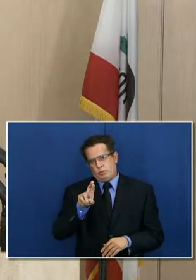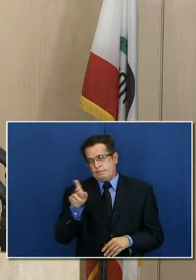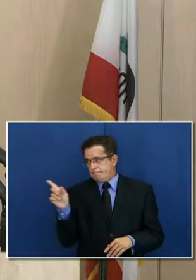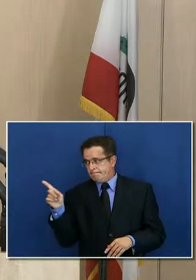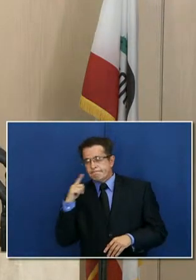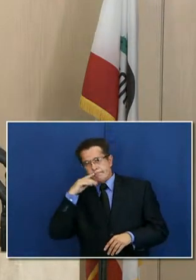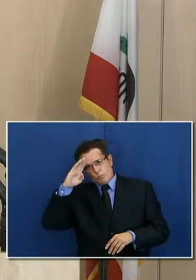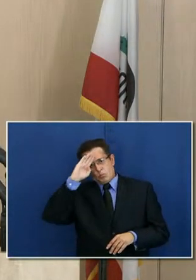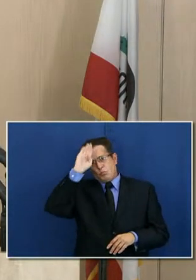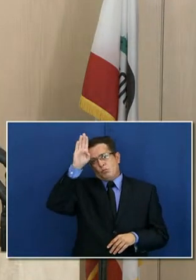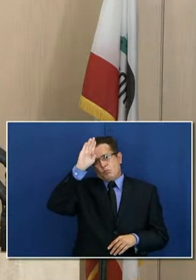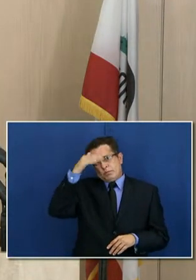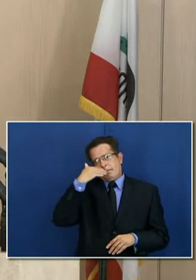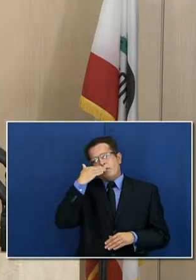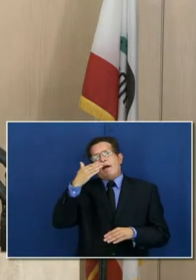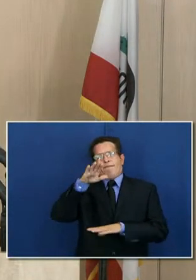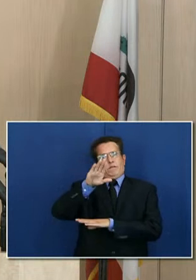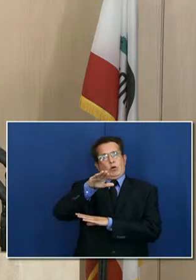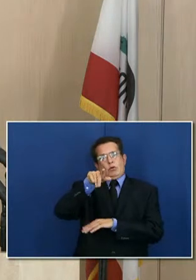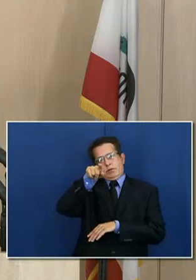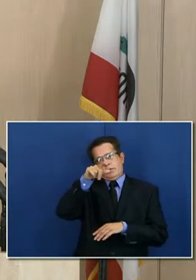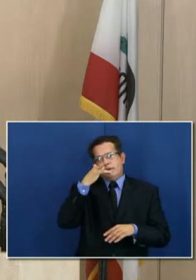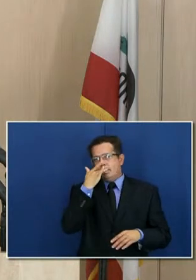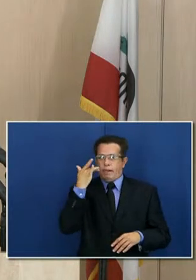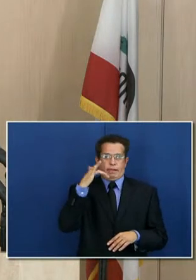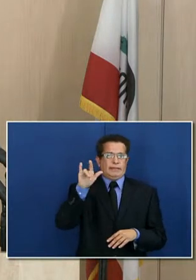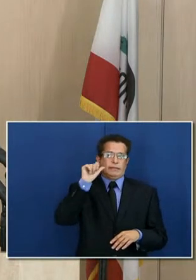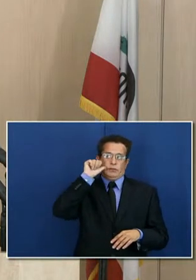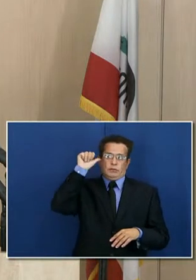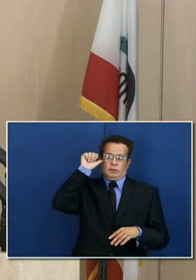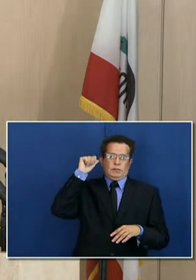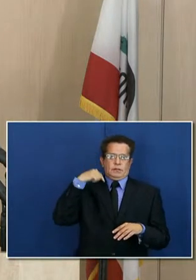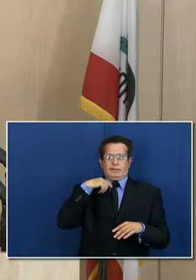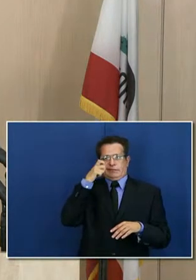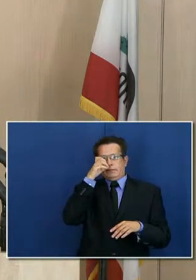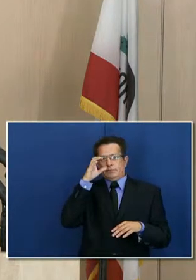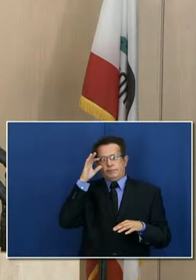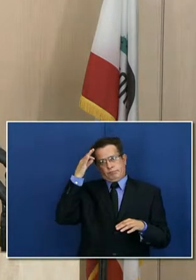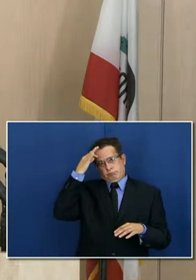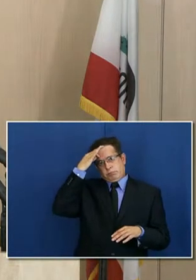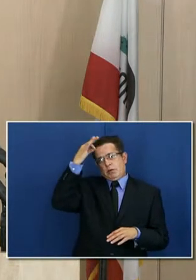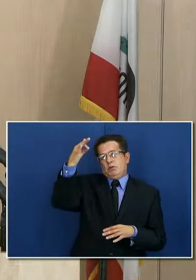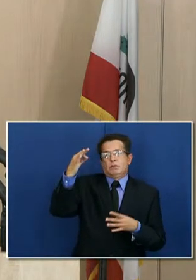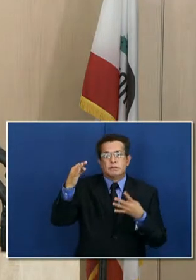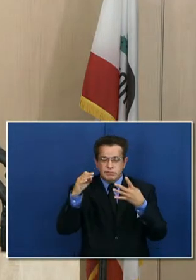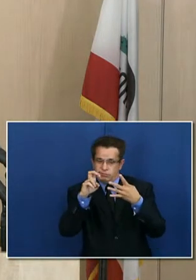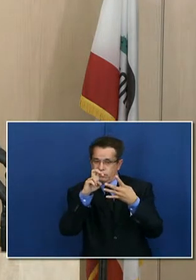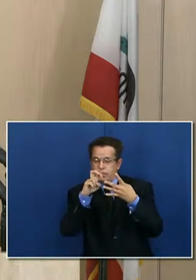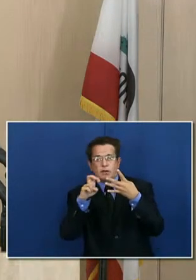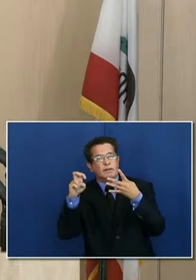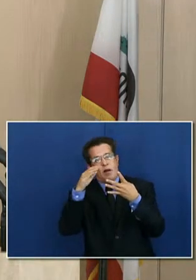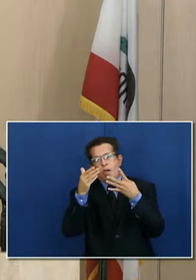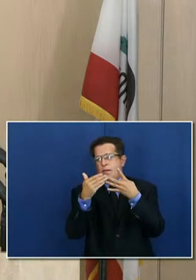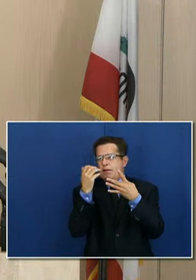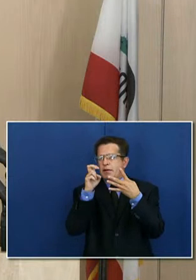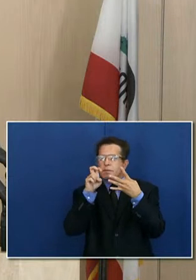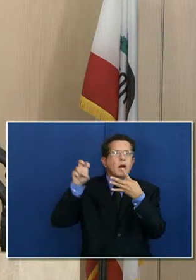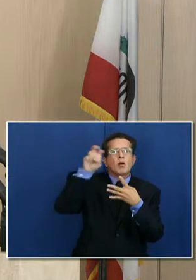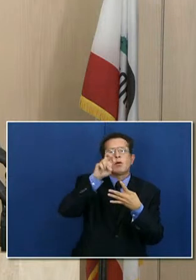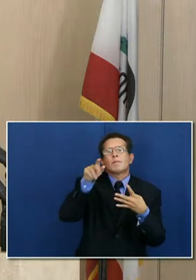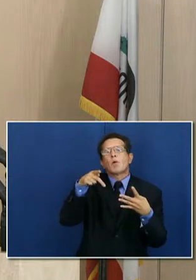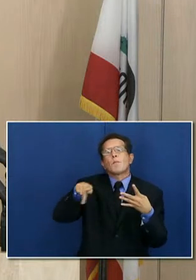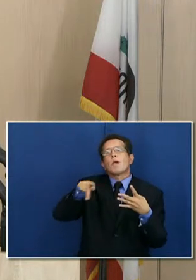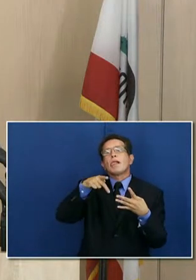Thank you, and good afternoon. Yesterday we dodged a bullet as it related to the tiered structure. We could not have gotten any closer to the purple